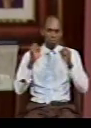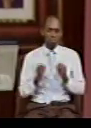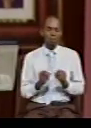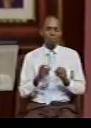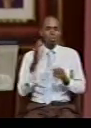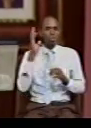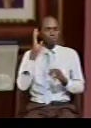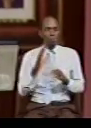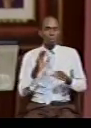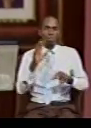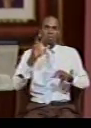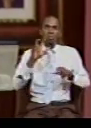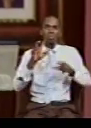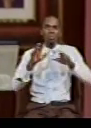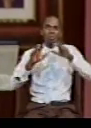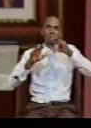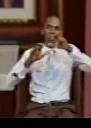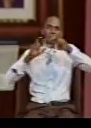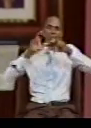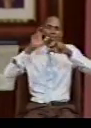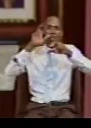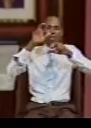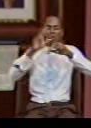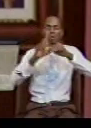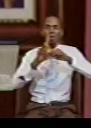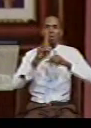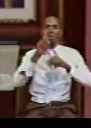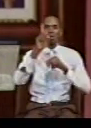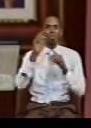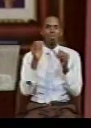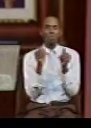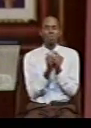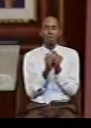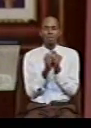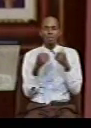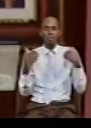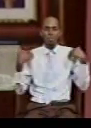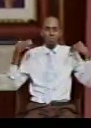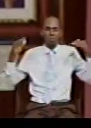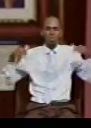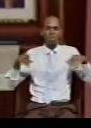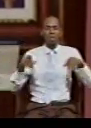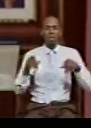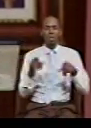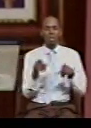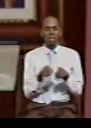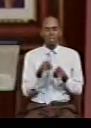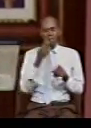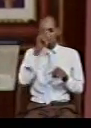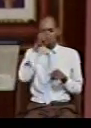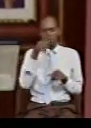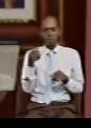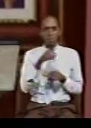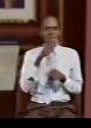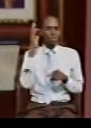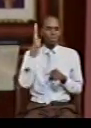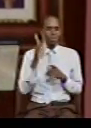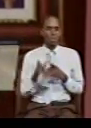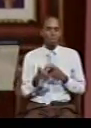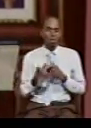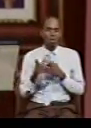up with wings as eagles. They shall run